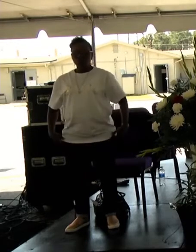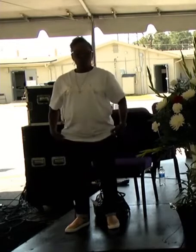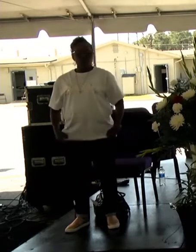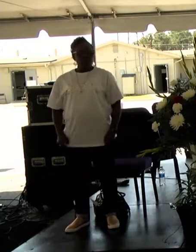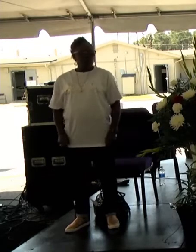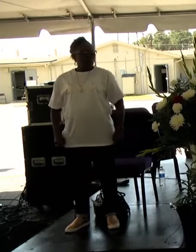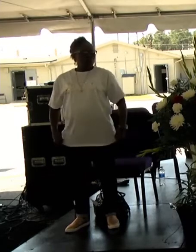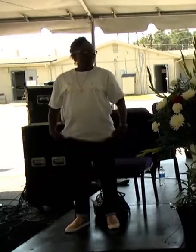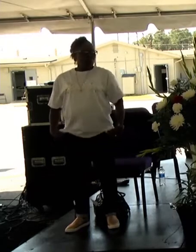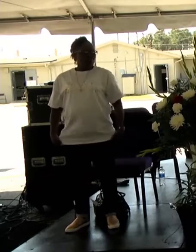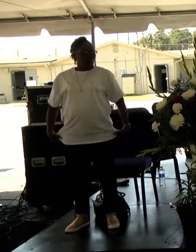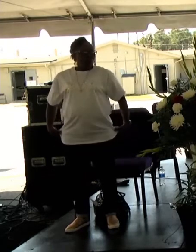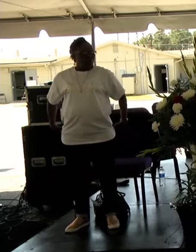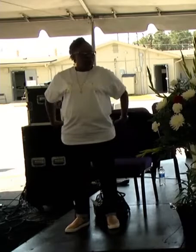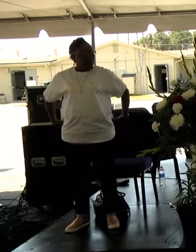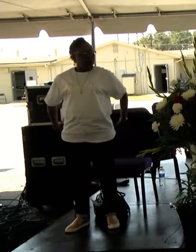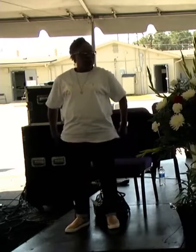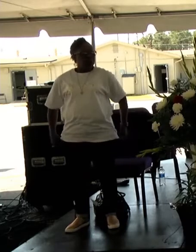Philippians.